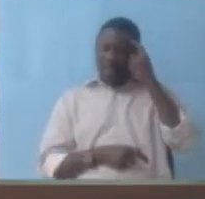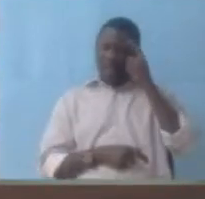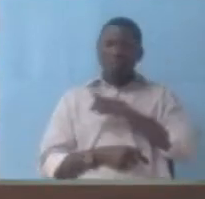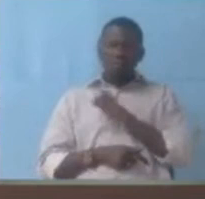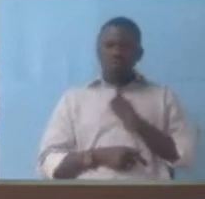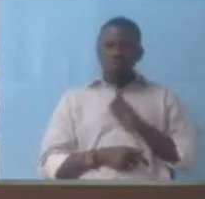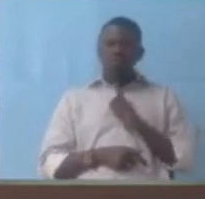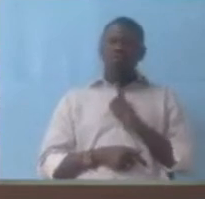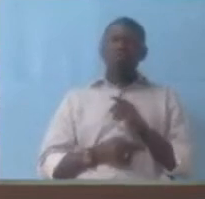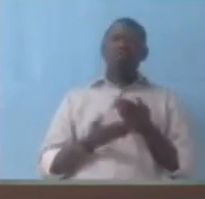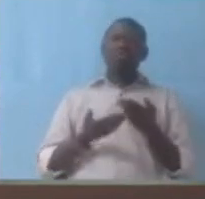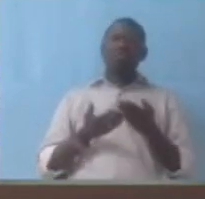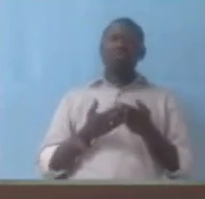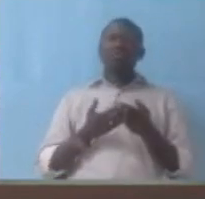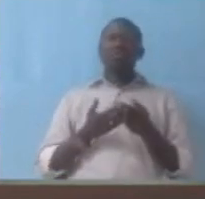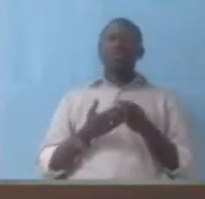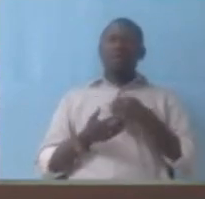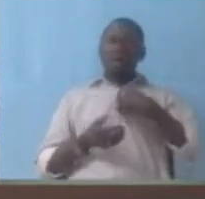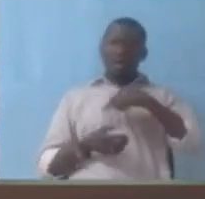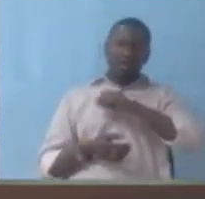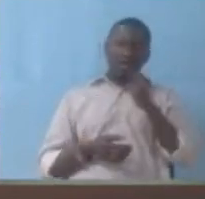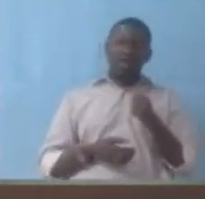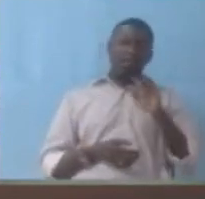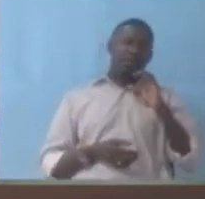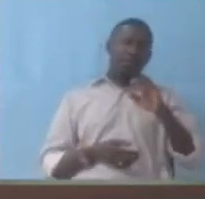we should be I and Cherno